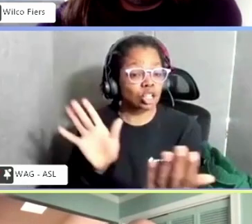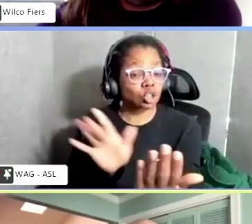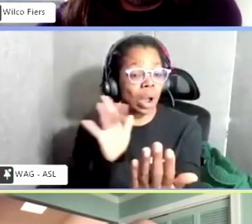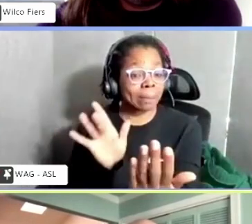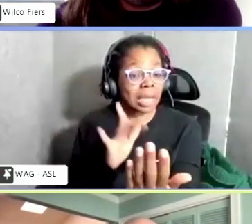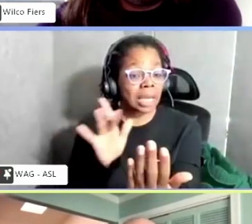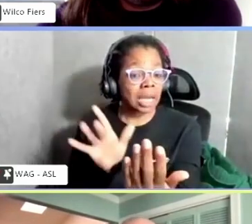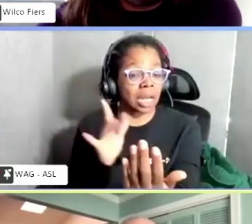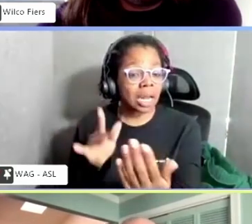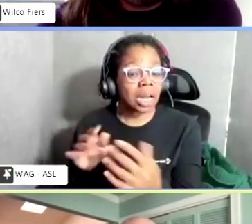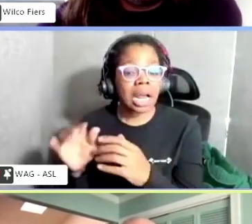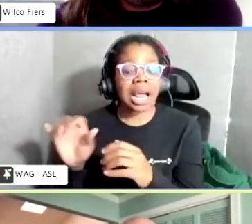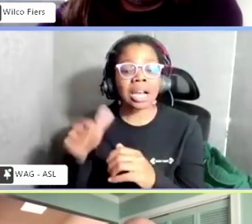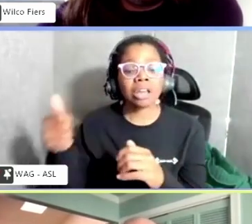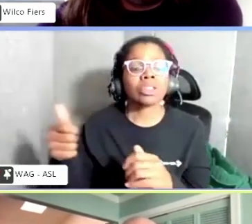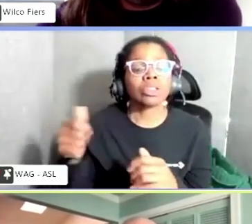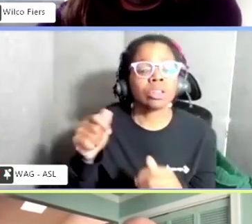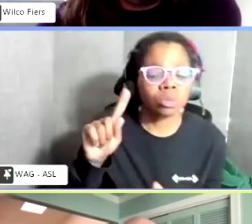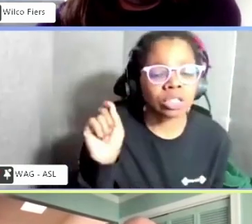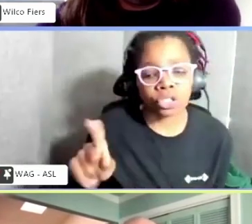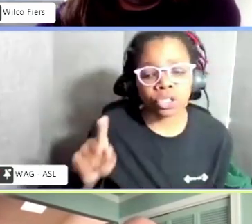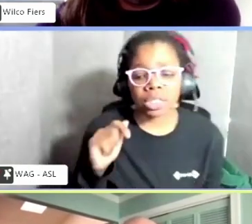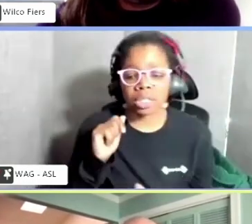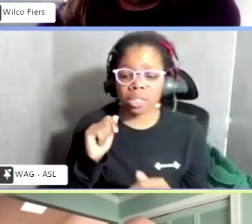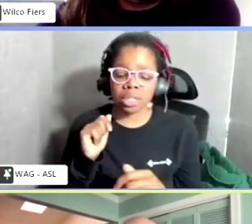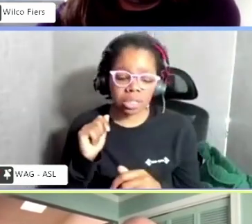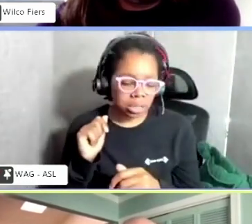behavior? And there's a related one here.